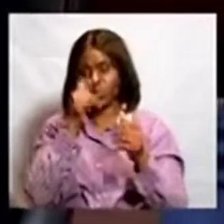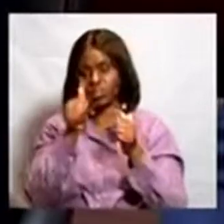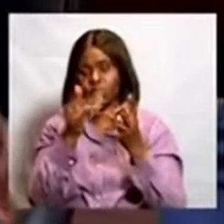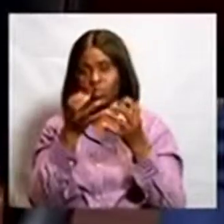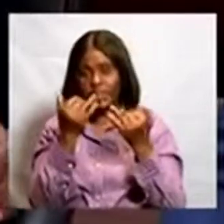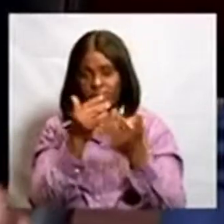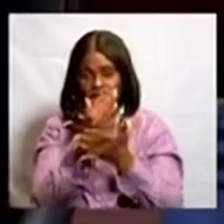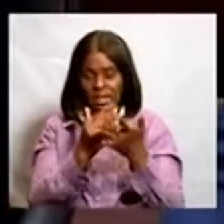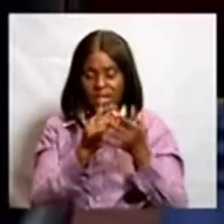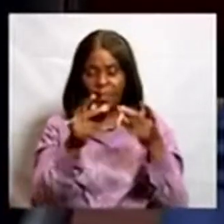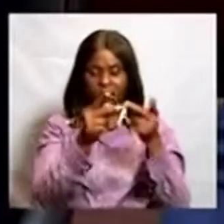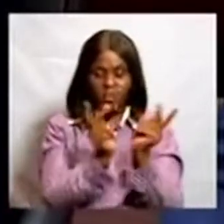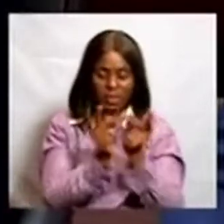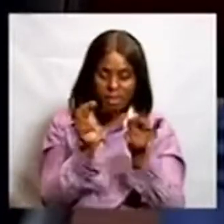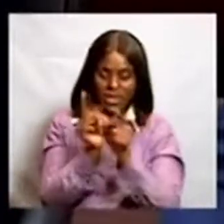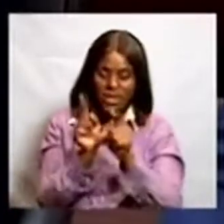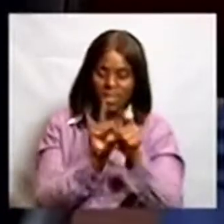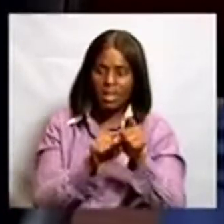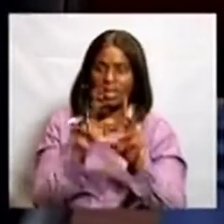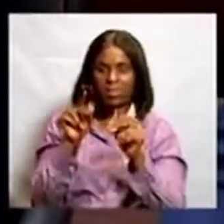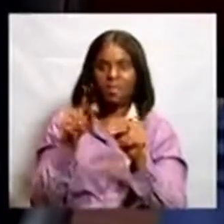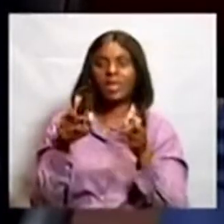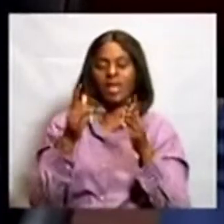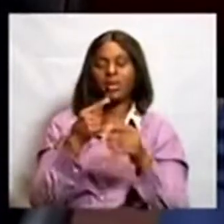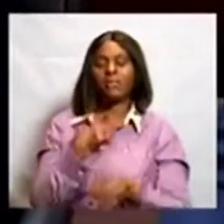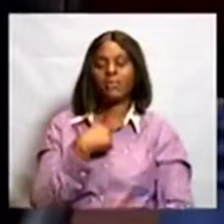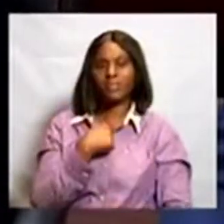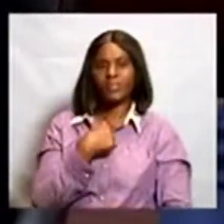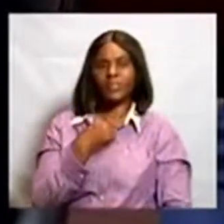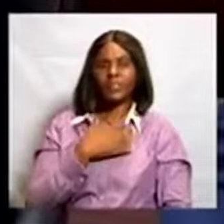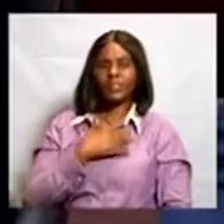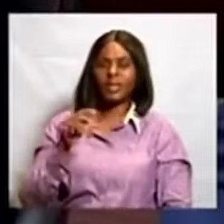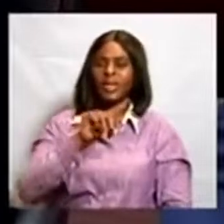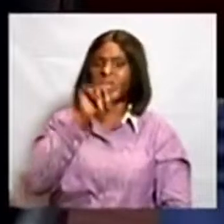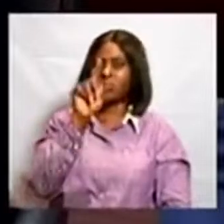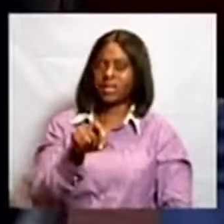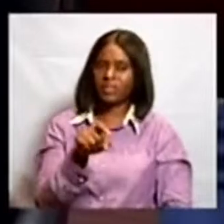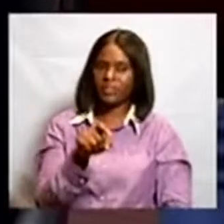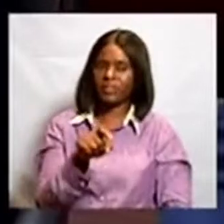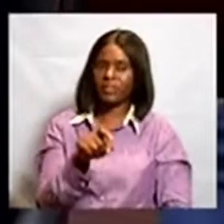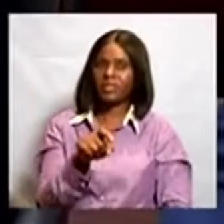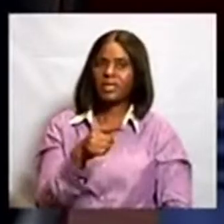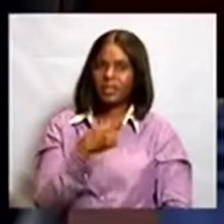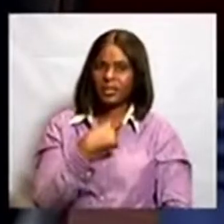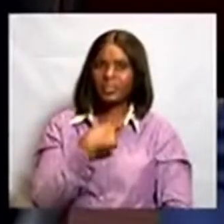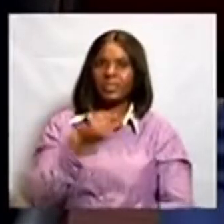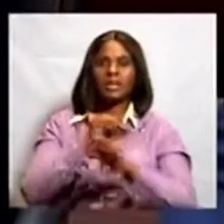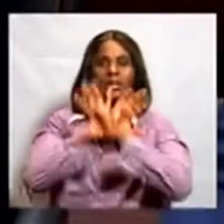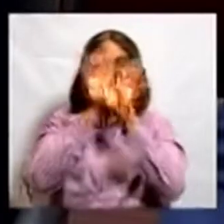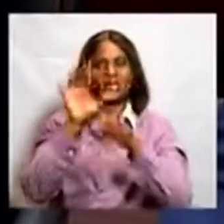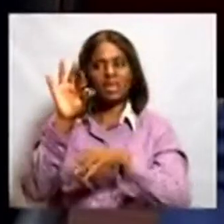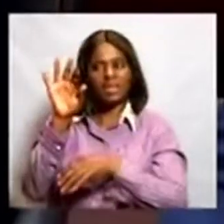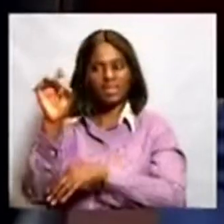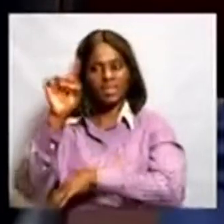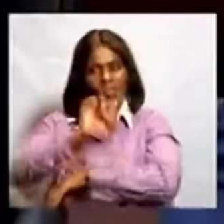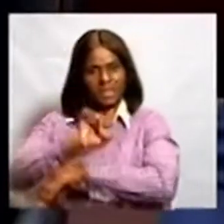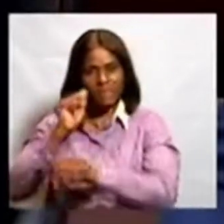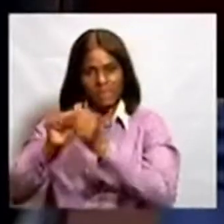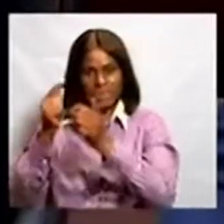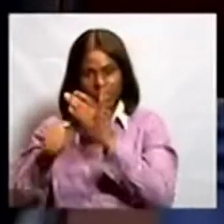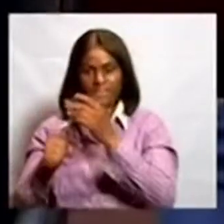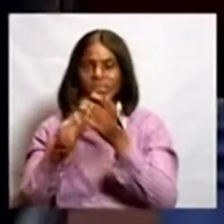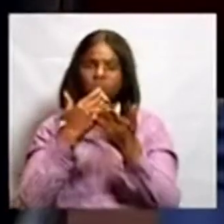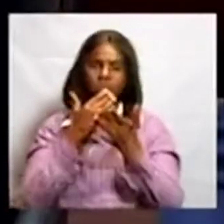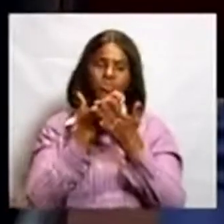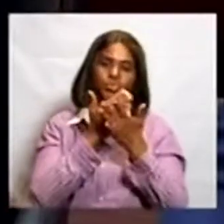you want a certain position to go. So allow me. My question is, having clarified that 90 days, which is